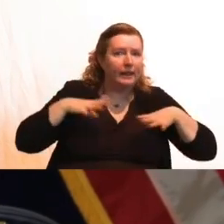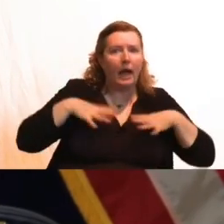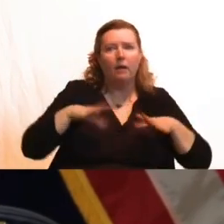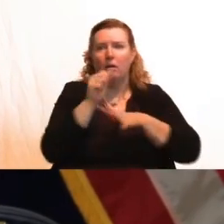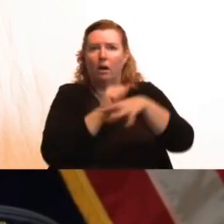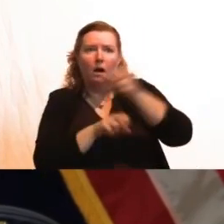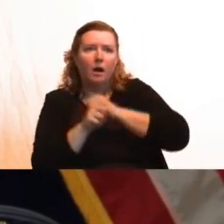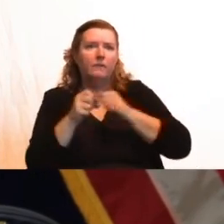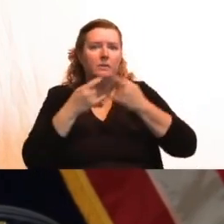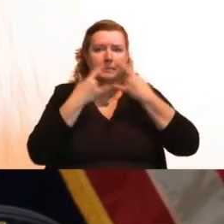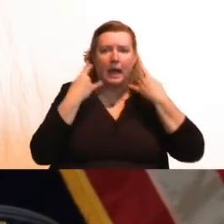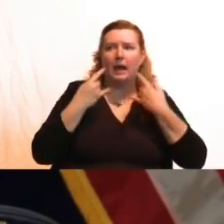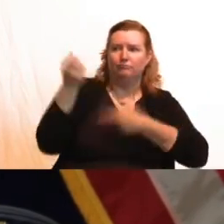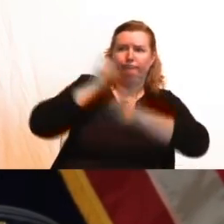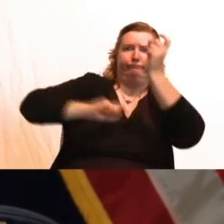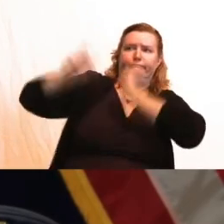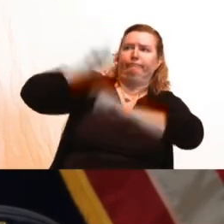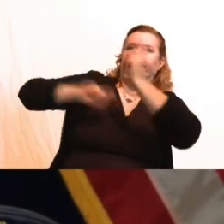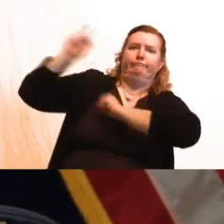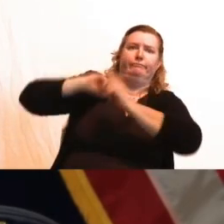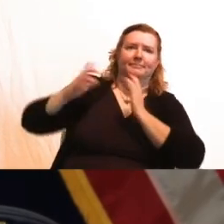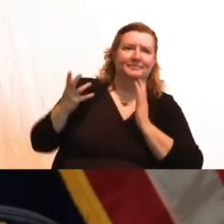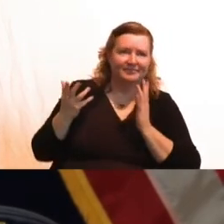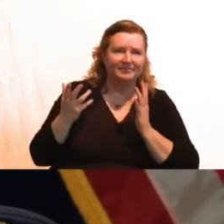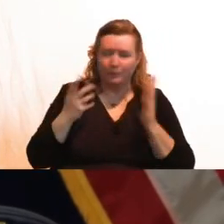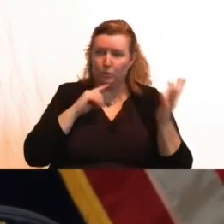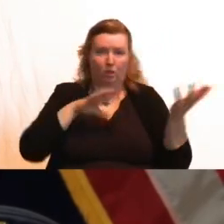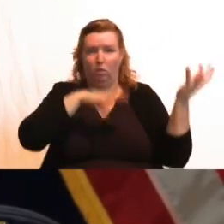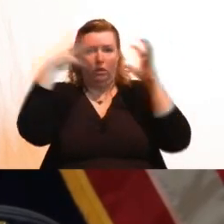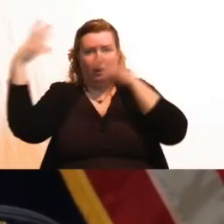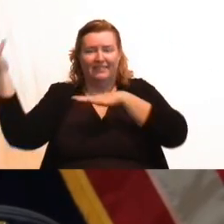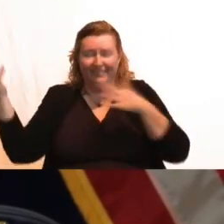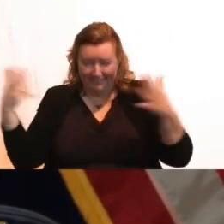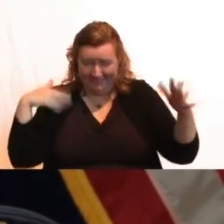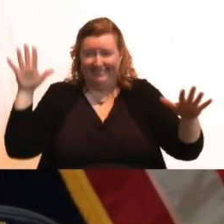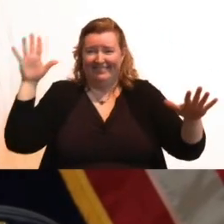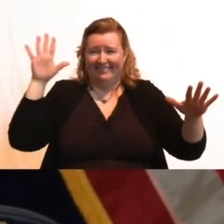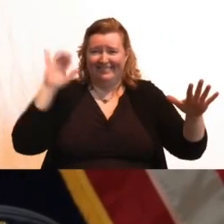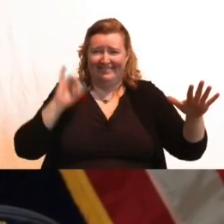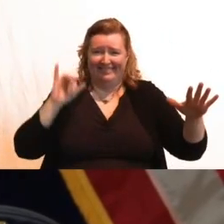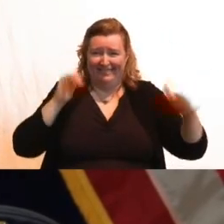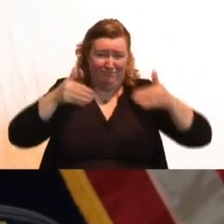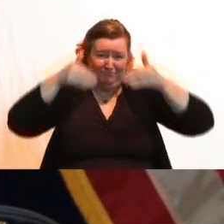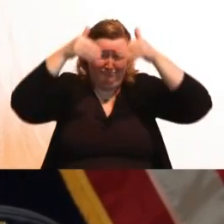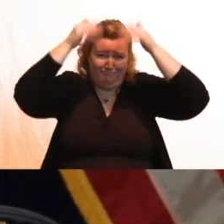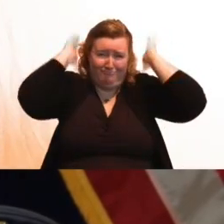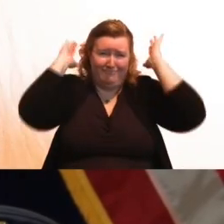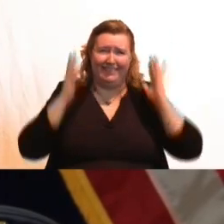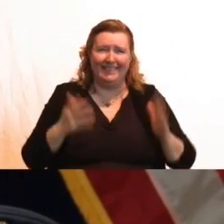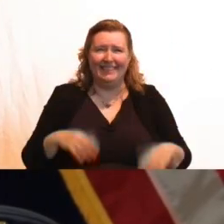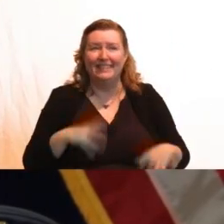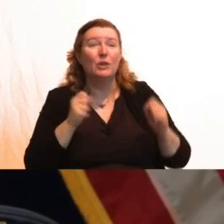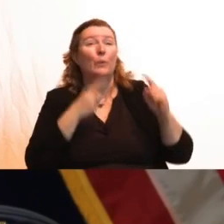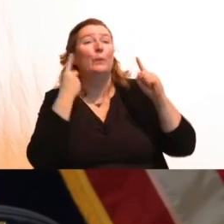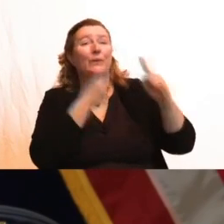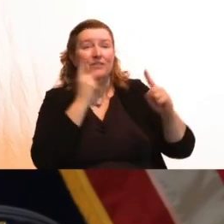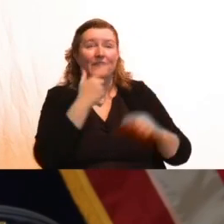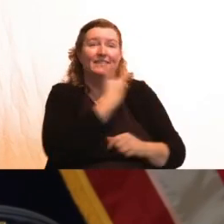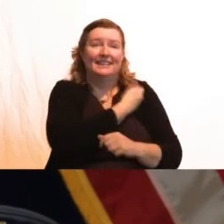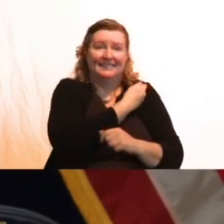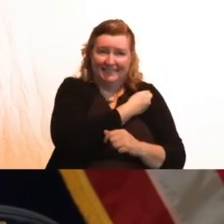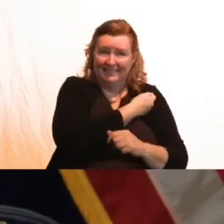when we asked, we tried to hit that goal for vaccinations, and we were surpassed that even in advance of our goal.